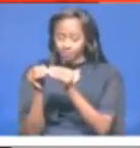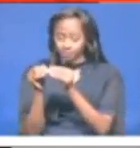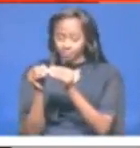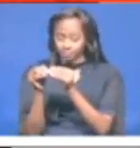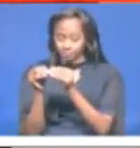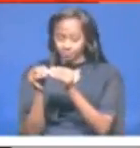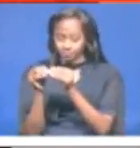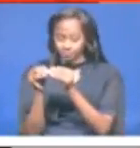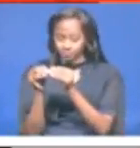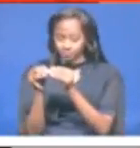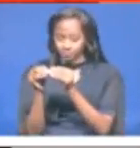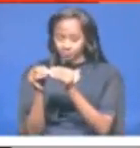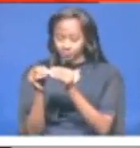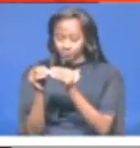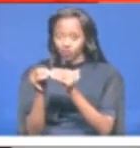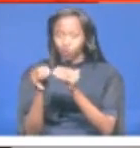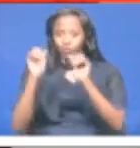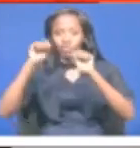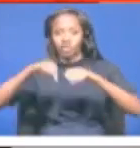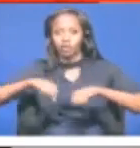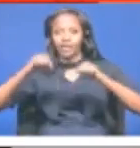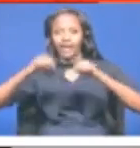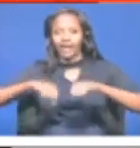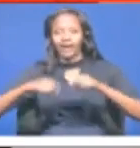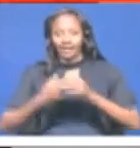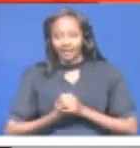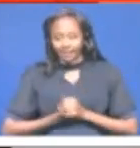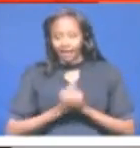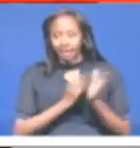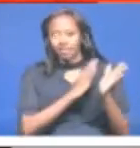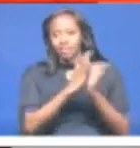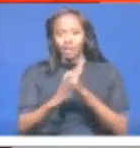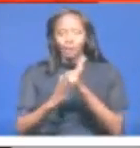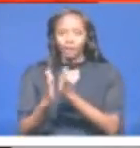so that we can agree on the plan we have.